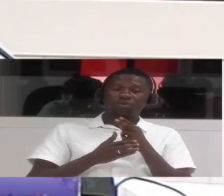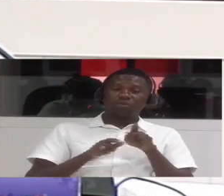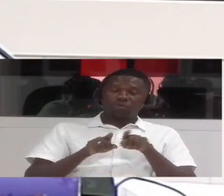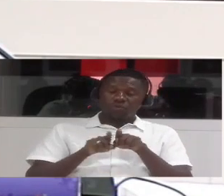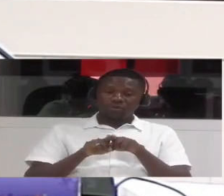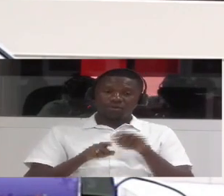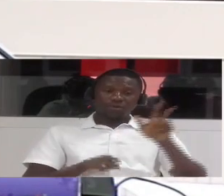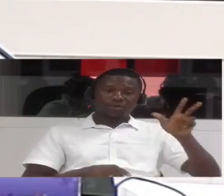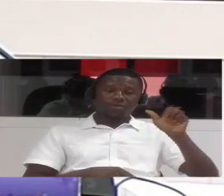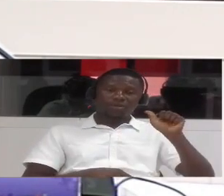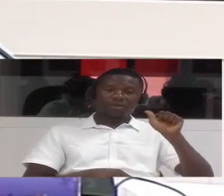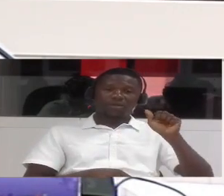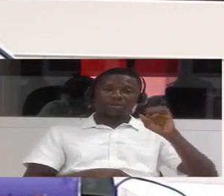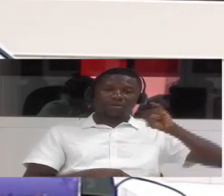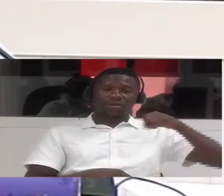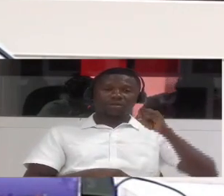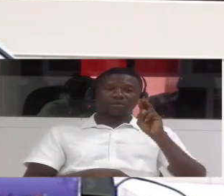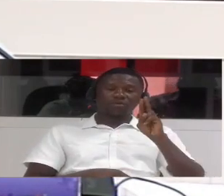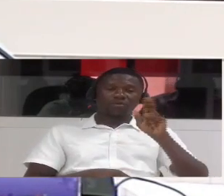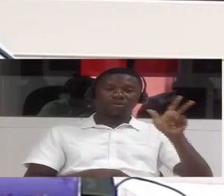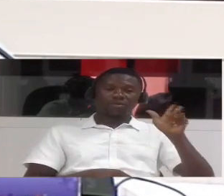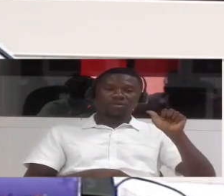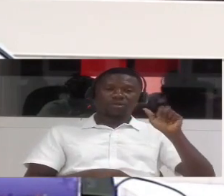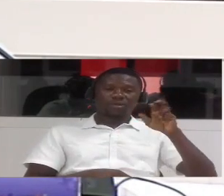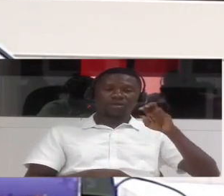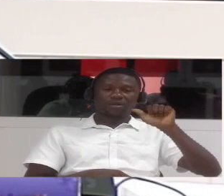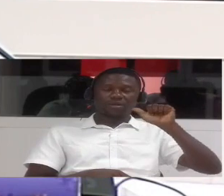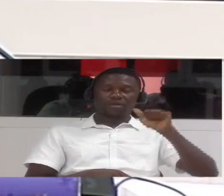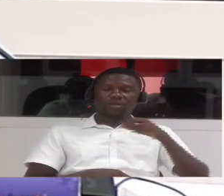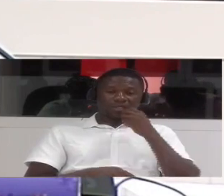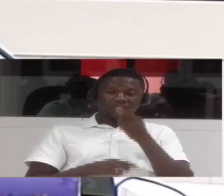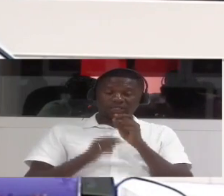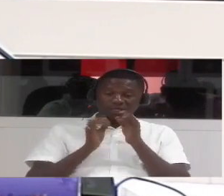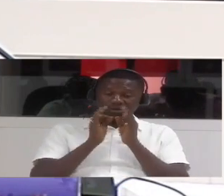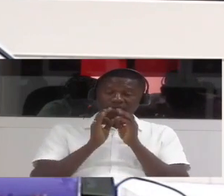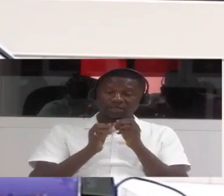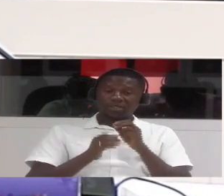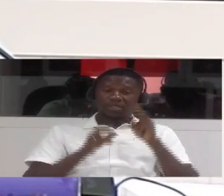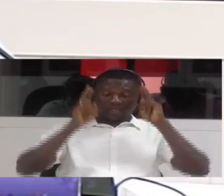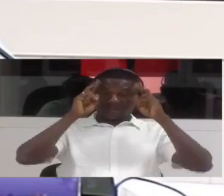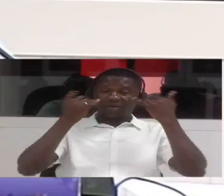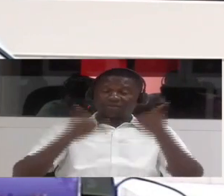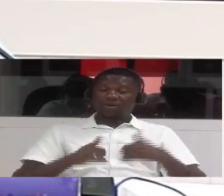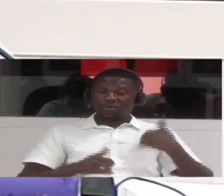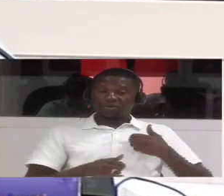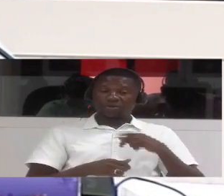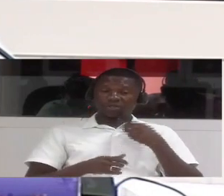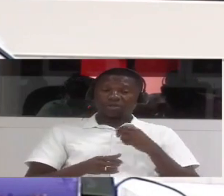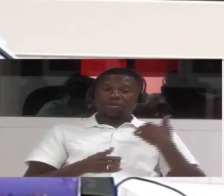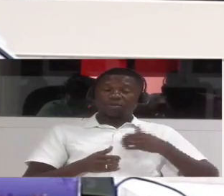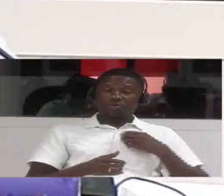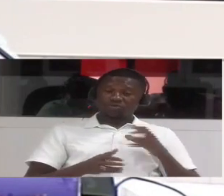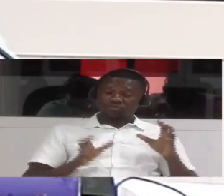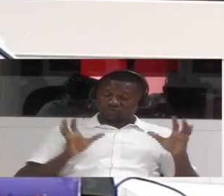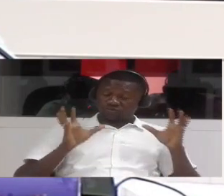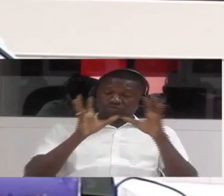said in the story that Jammeh had failed people and that people should take to the streets, and as a result of which he was arrested. Jwara,